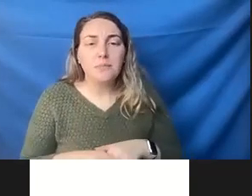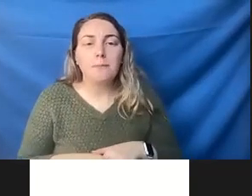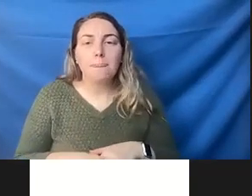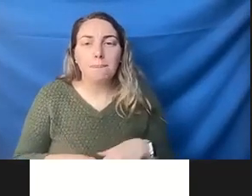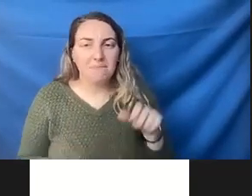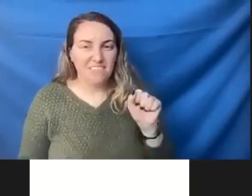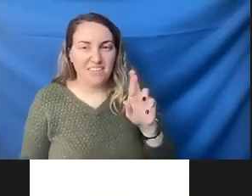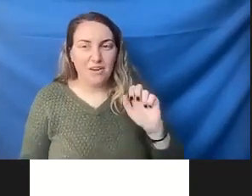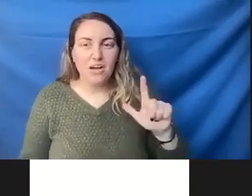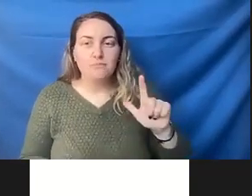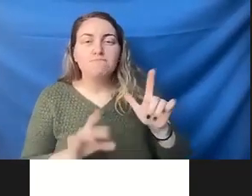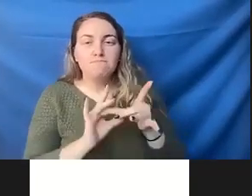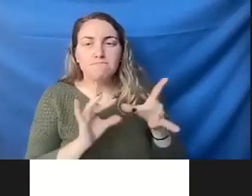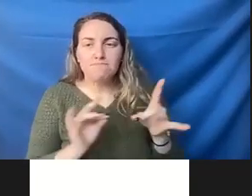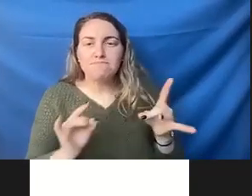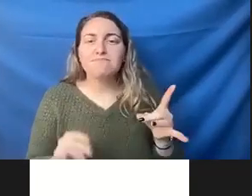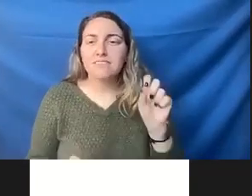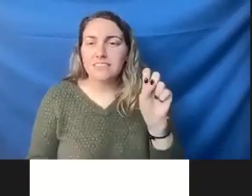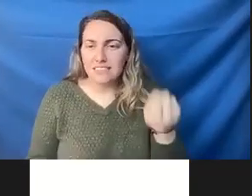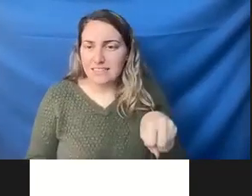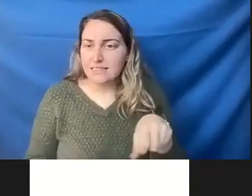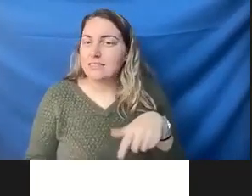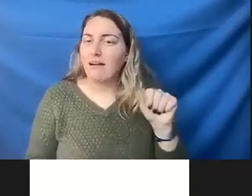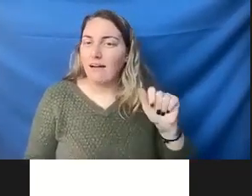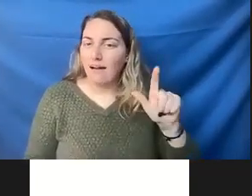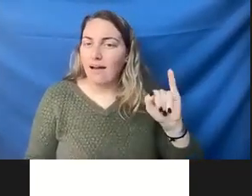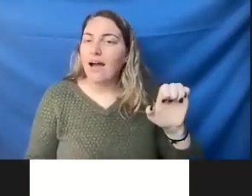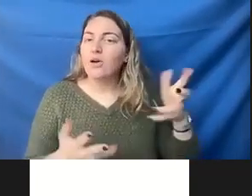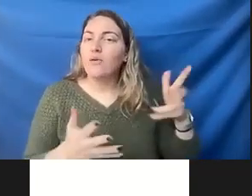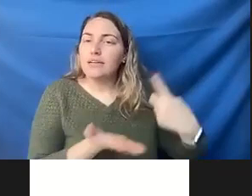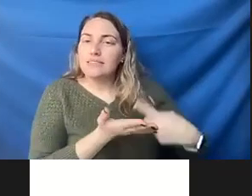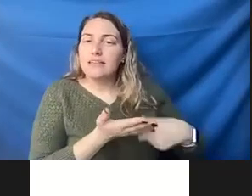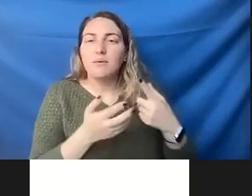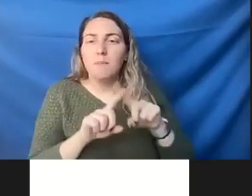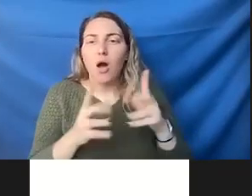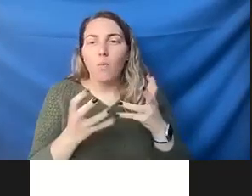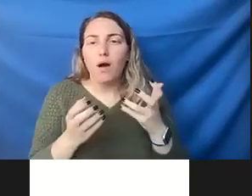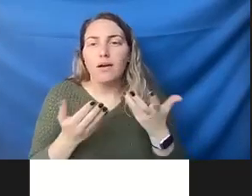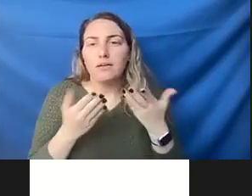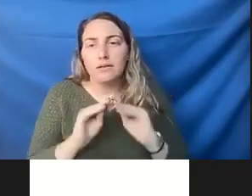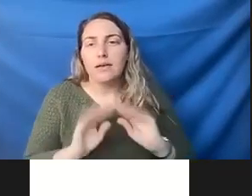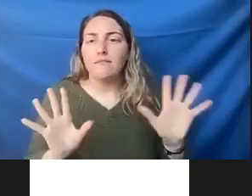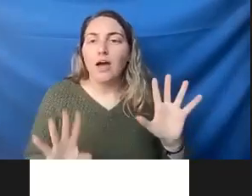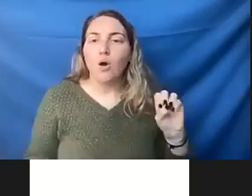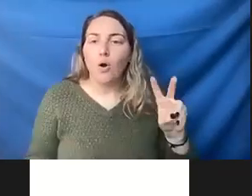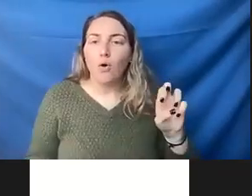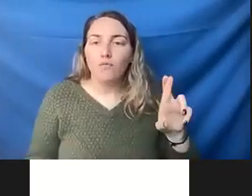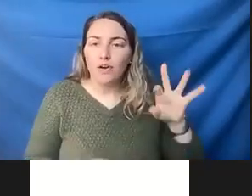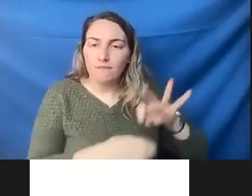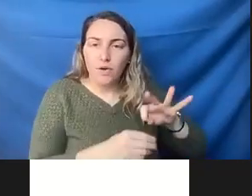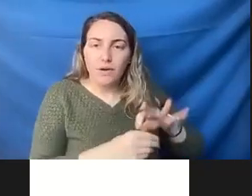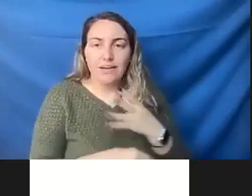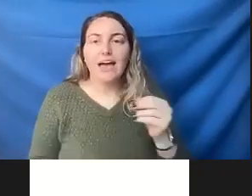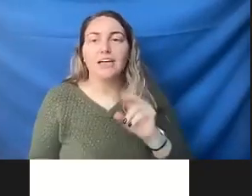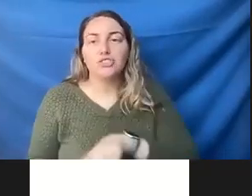and Allie did discuss it, but I just want to reiterate the difference between overvoting and duplicate ranking, because I've